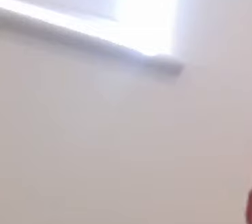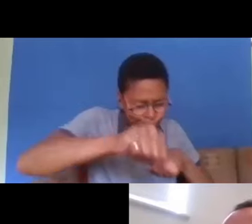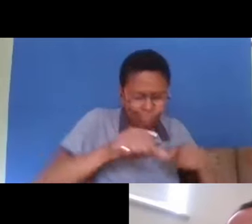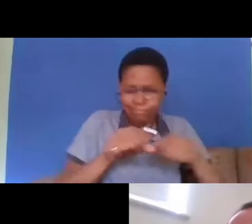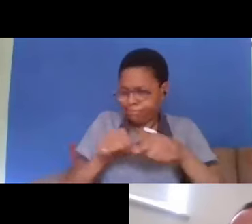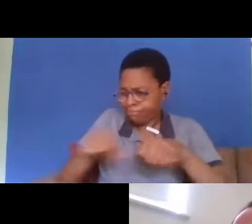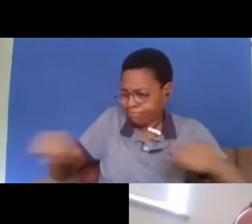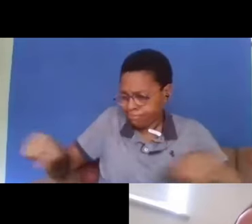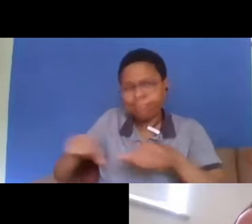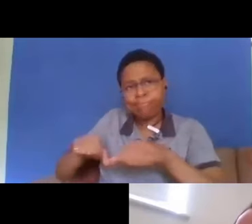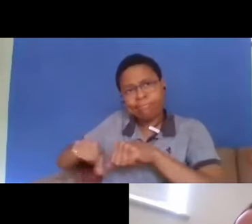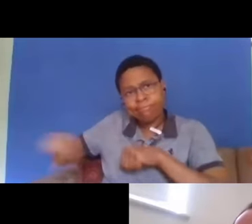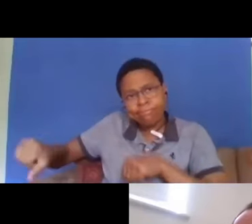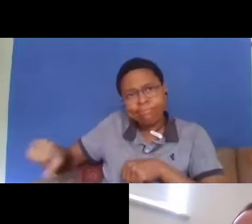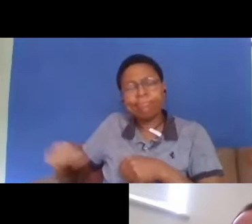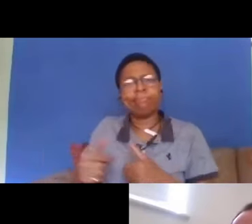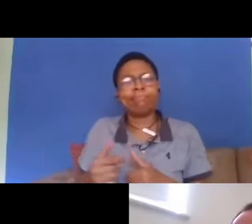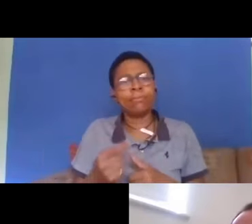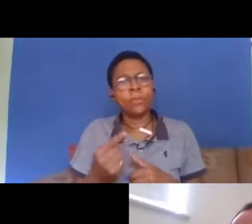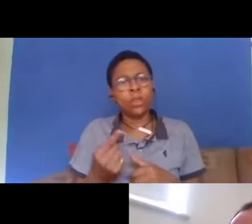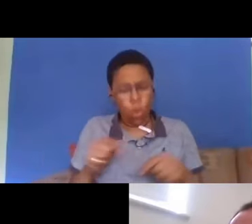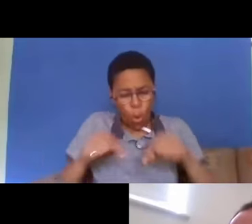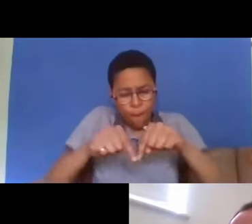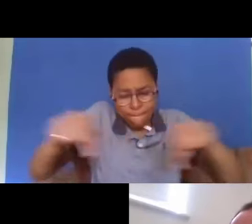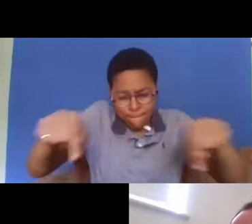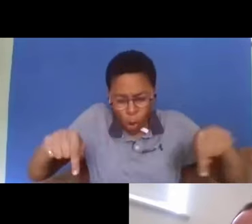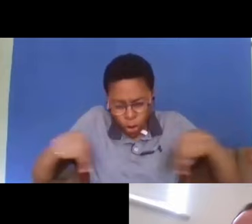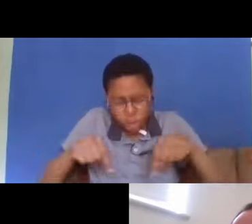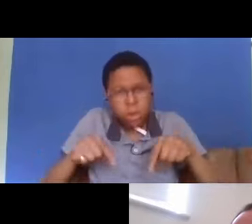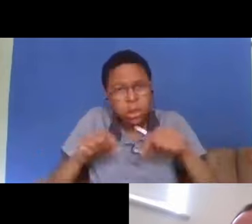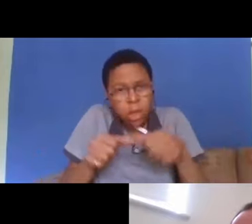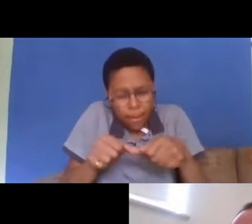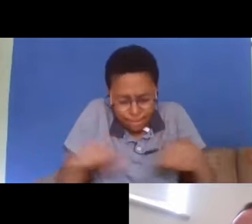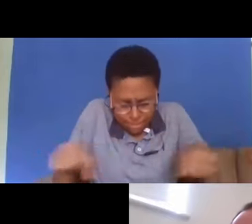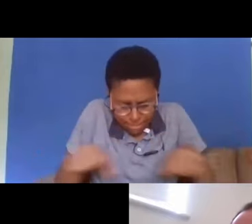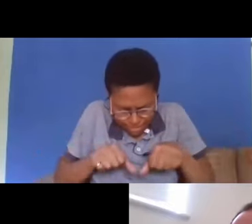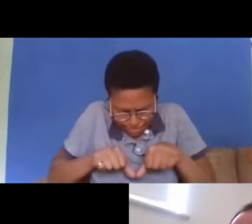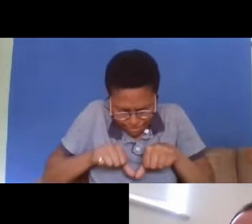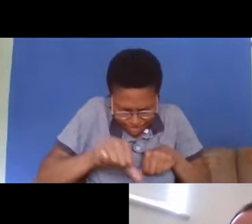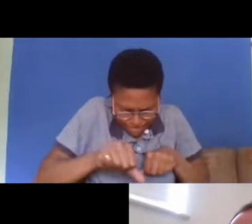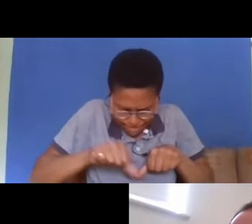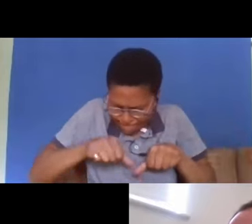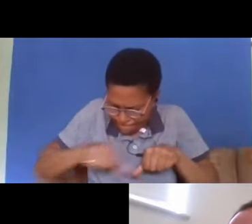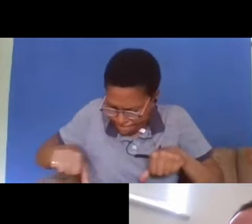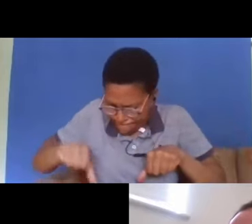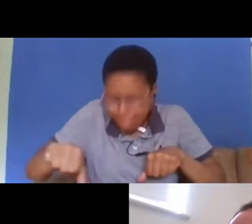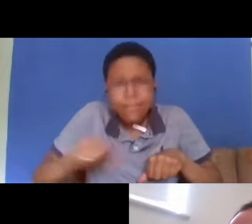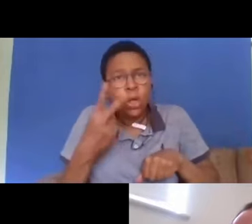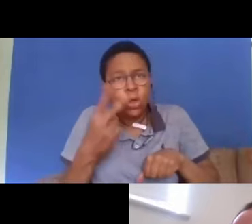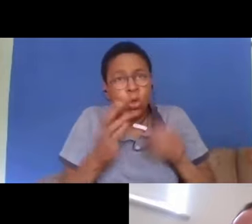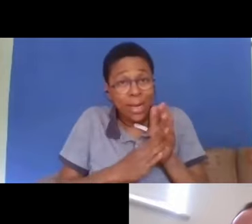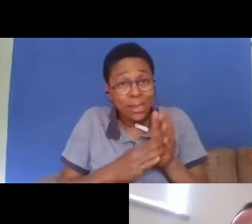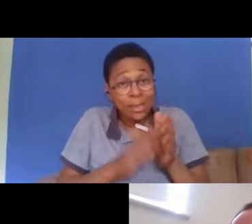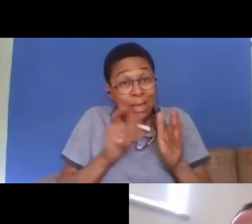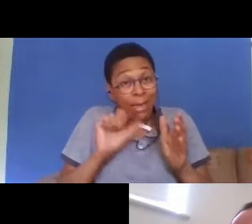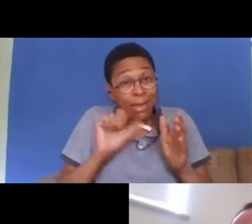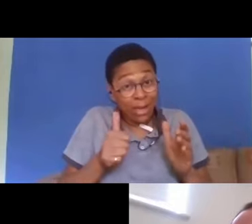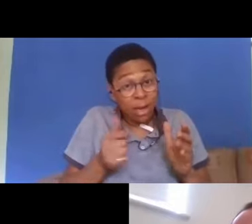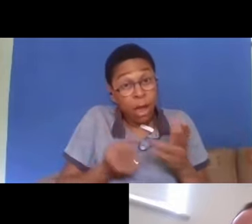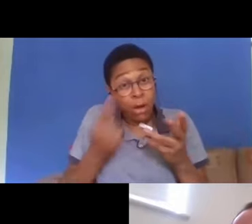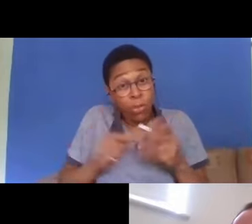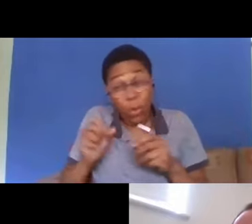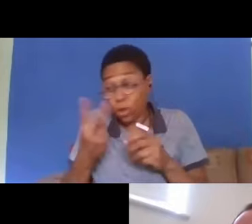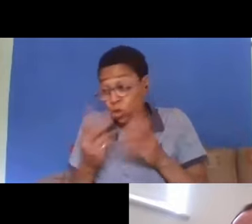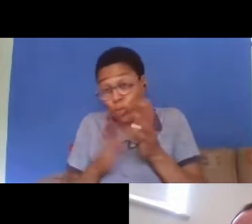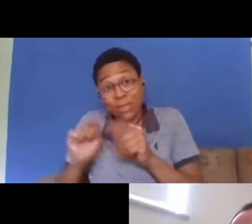the boxes? So not necessarily, but again, the guidance is asking you to look at the space, to think about how many people can